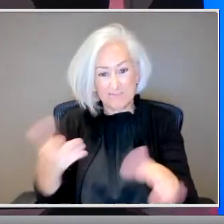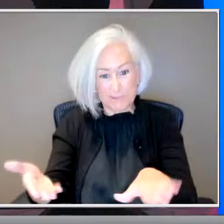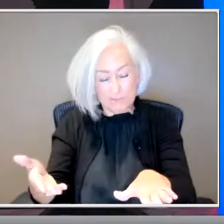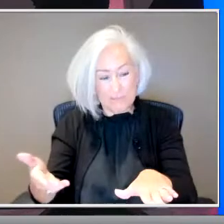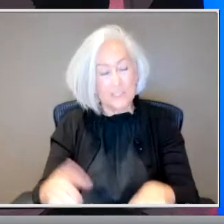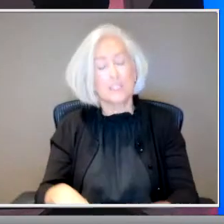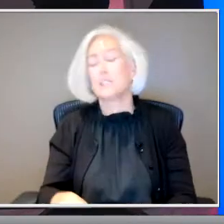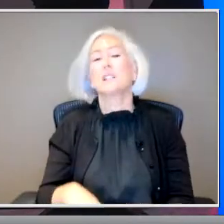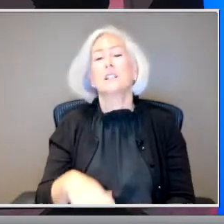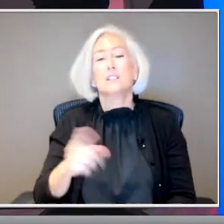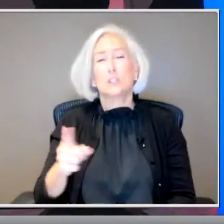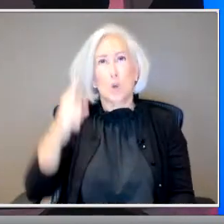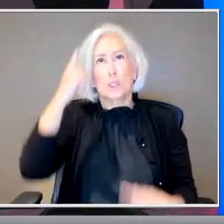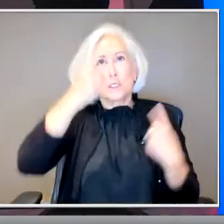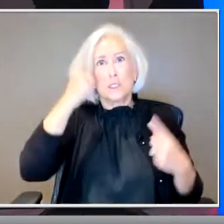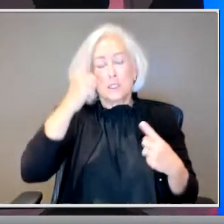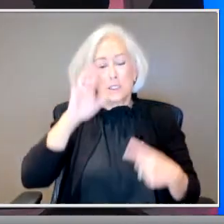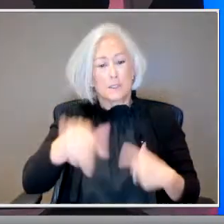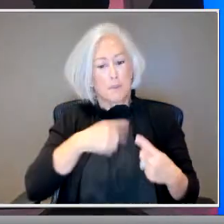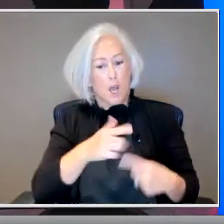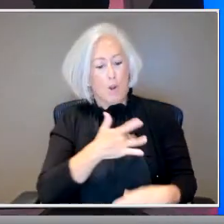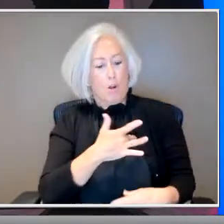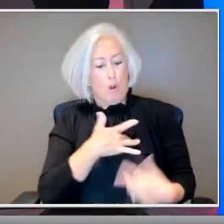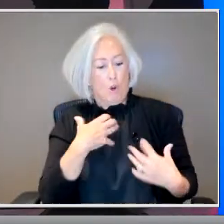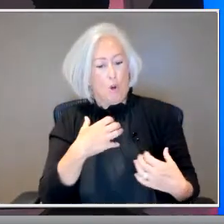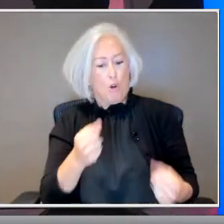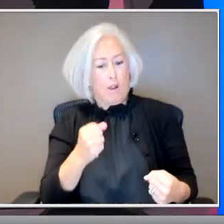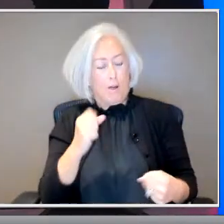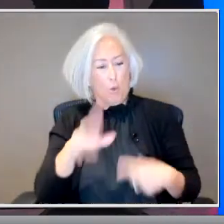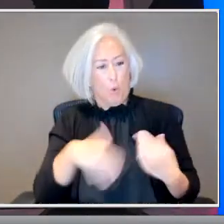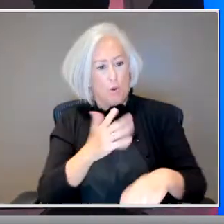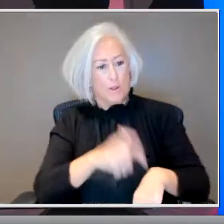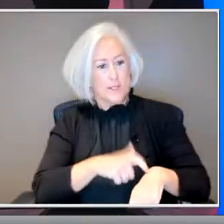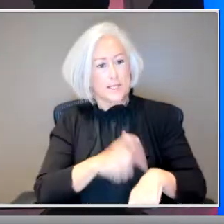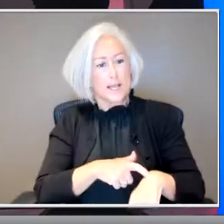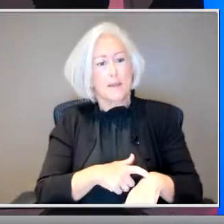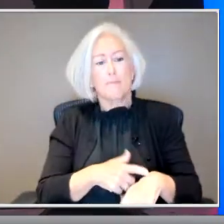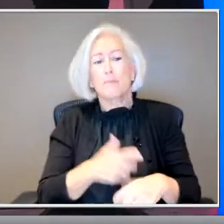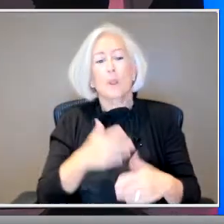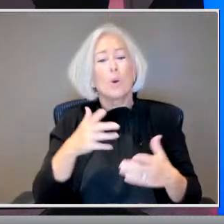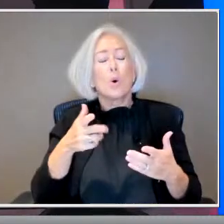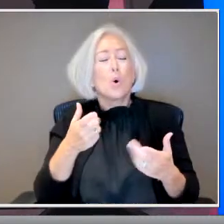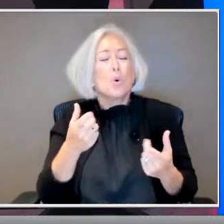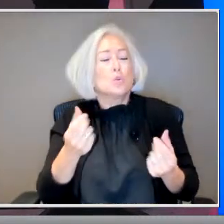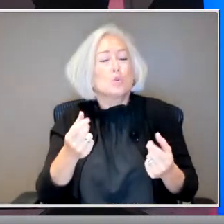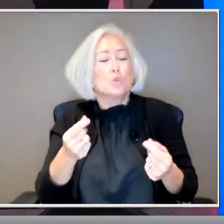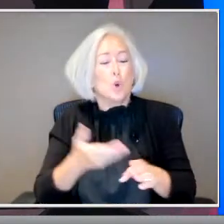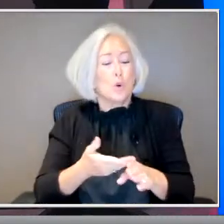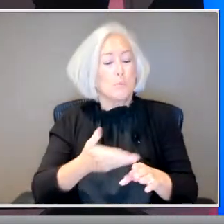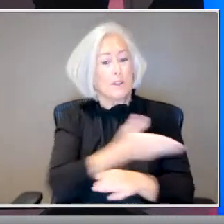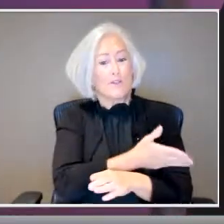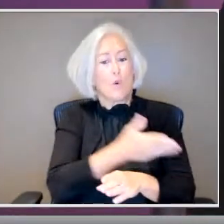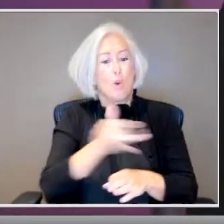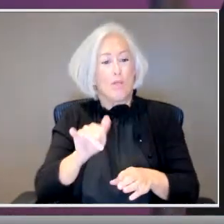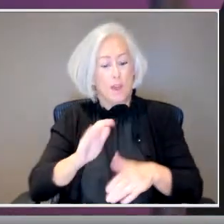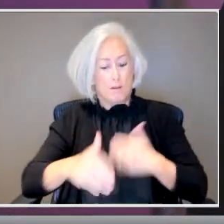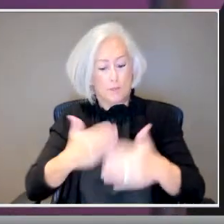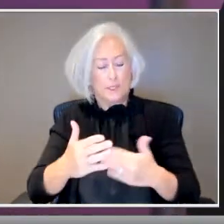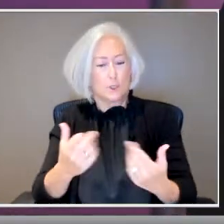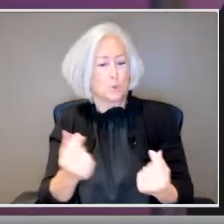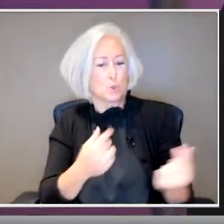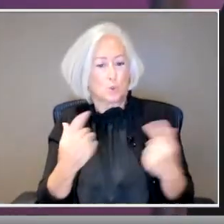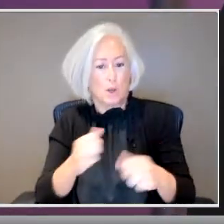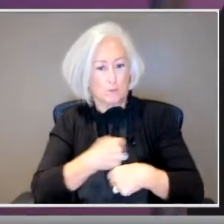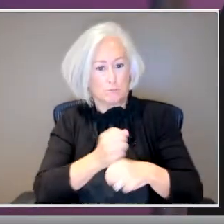you. What preventative steps were you taking before this to make sure your heart was healthy? Well, knowing that I did have a